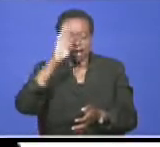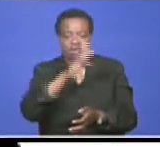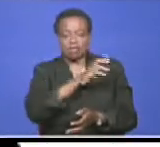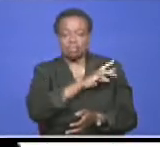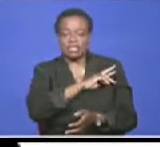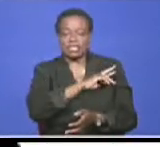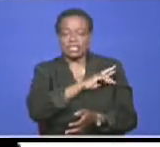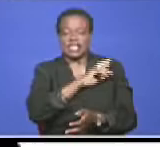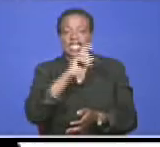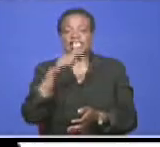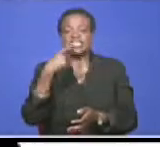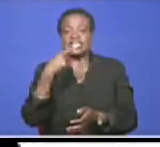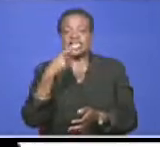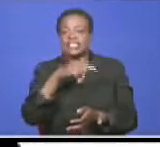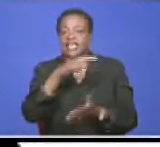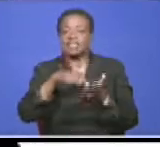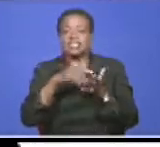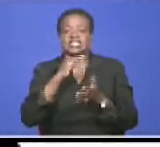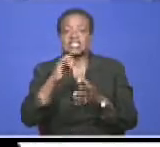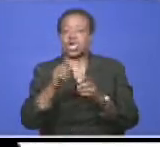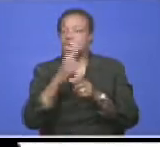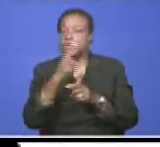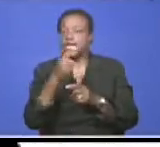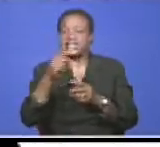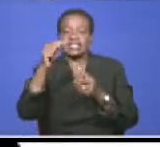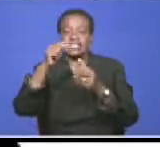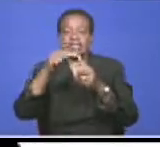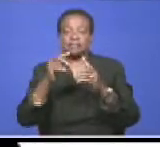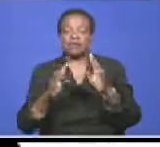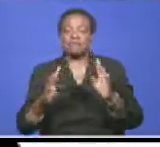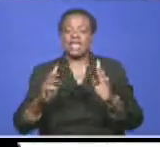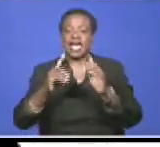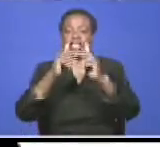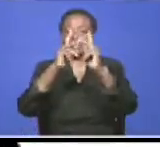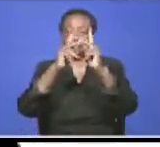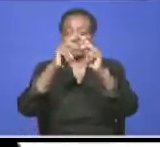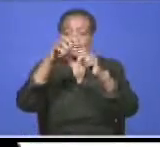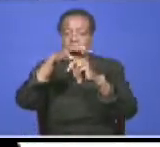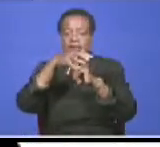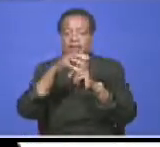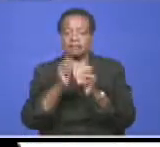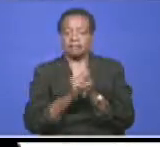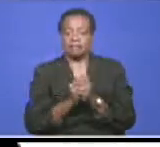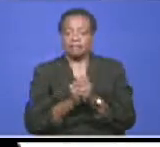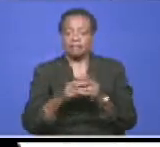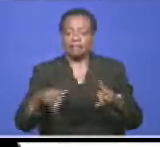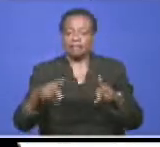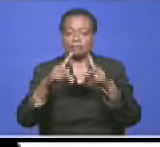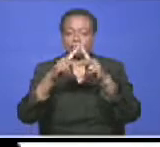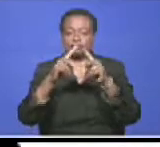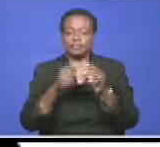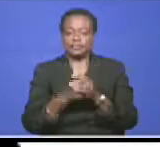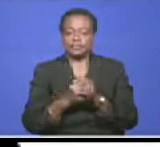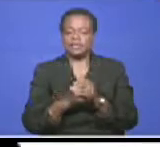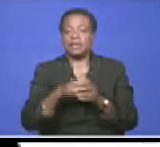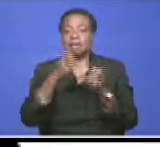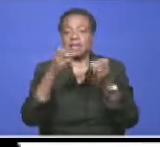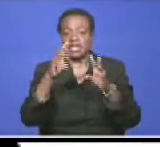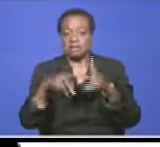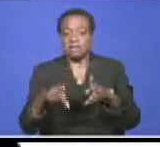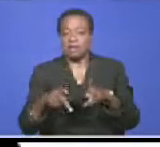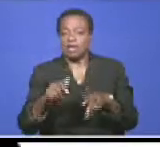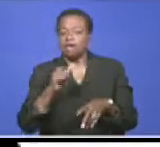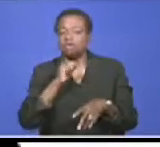iceberg. He claims there remains a major concern of persons who have not specialized in the field of orthodontics, with the